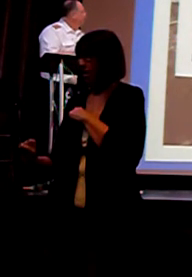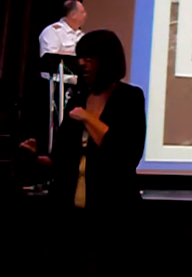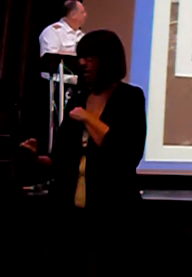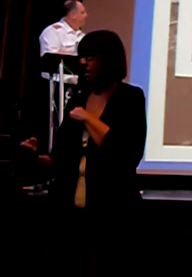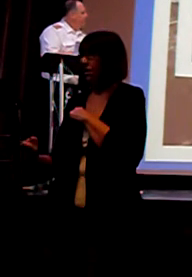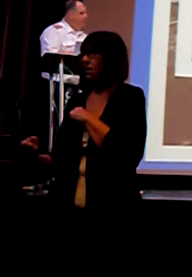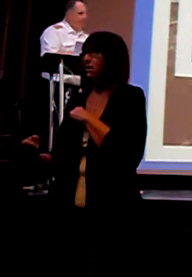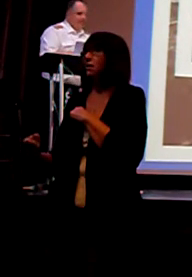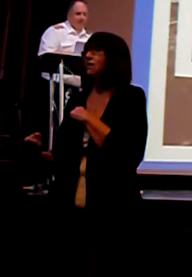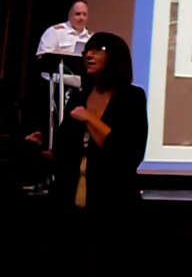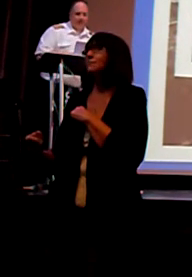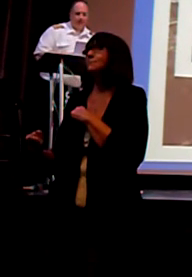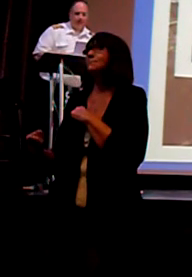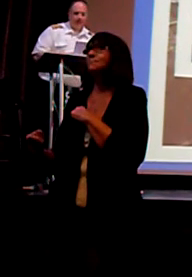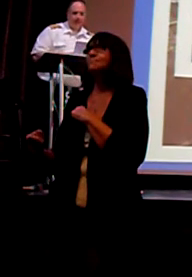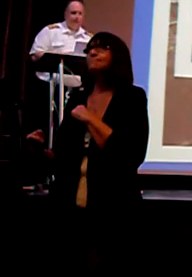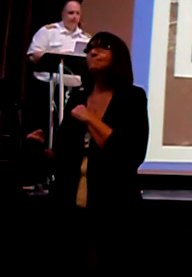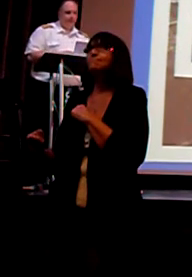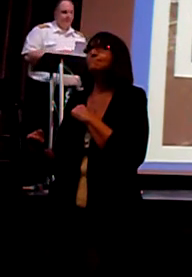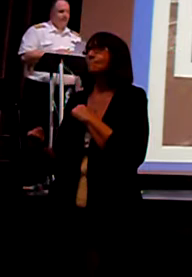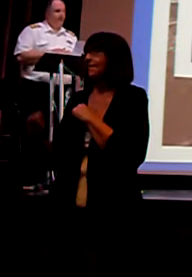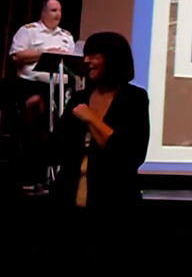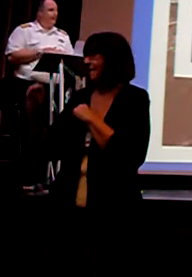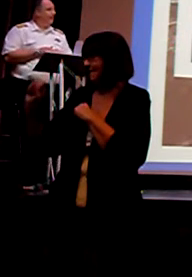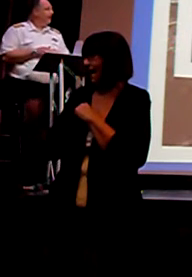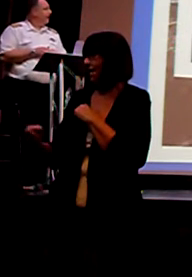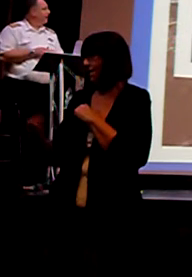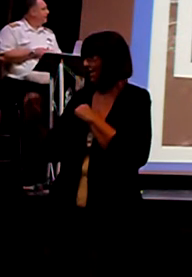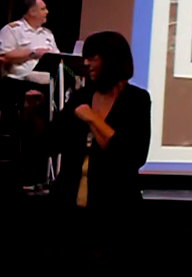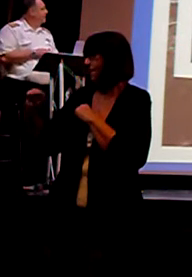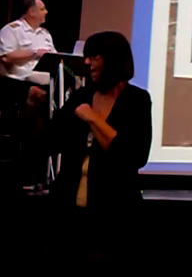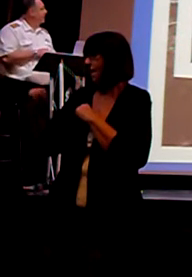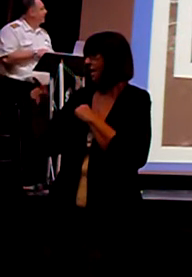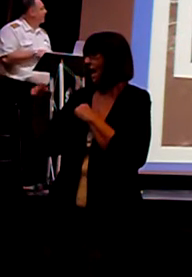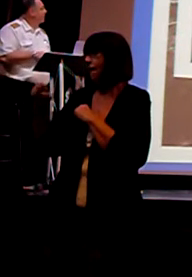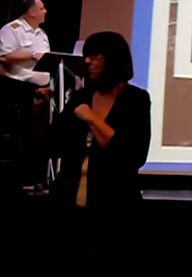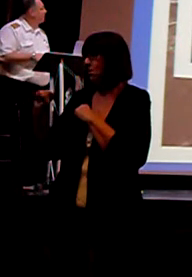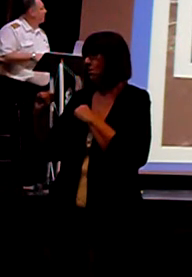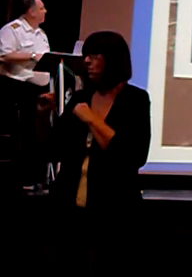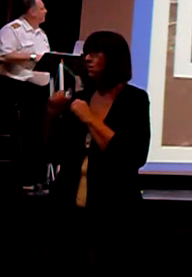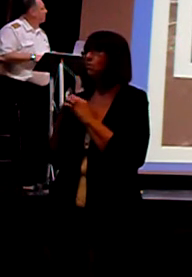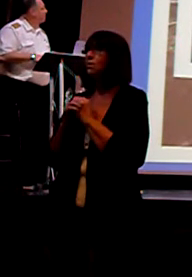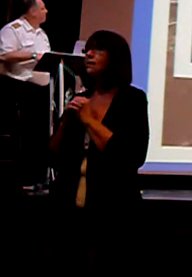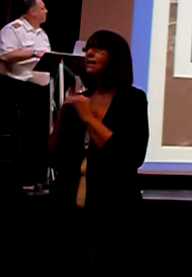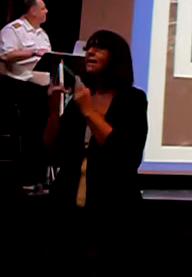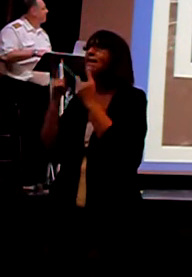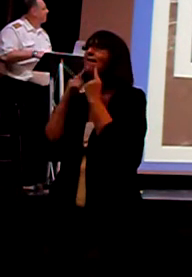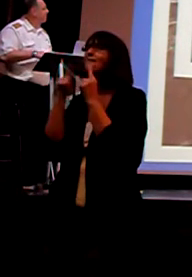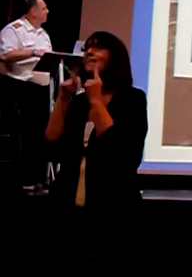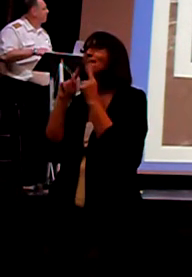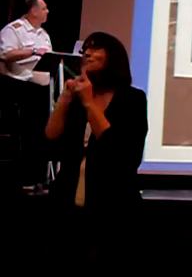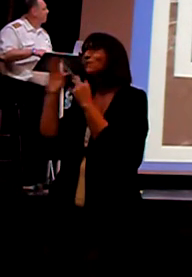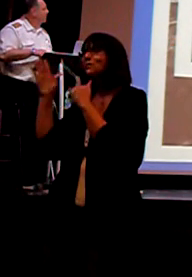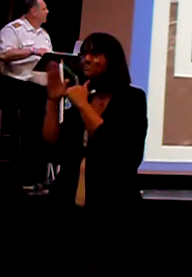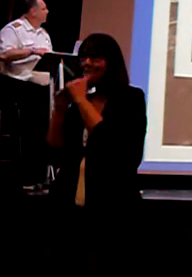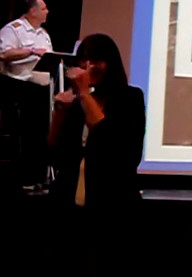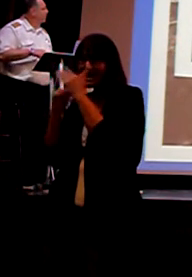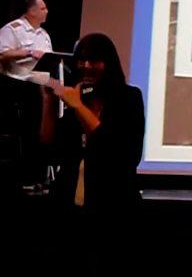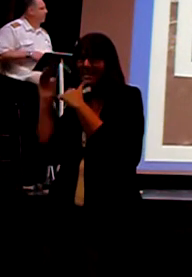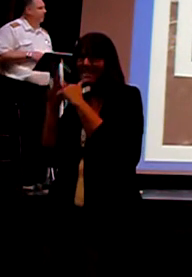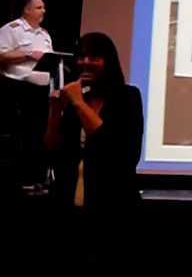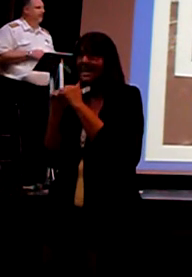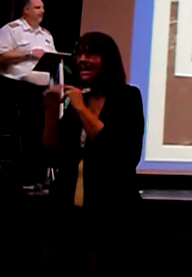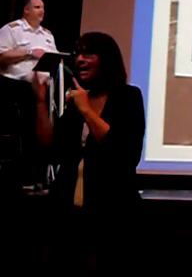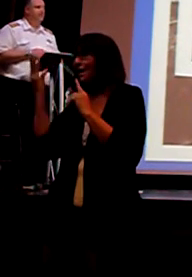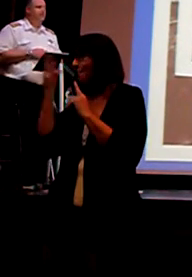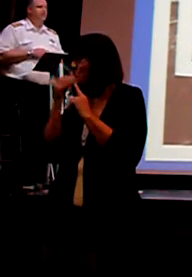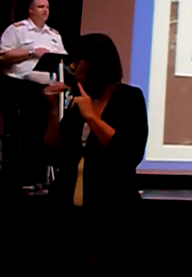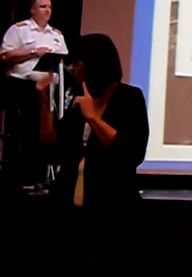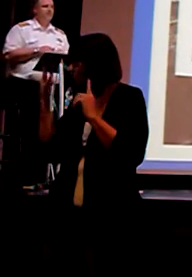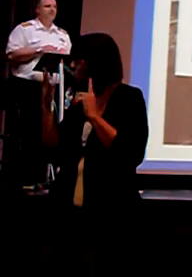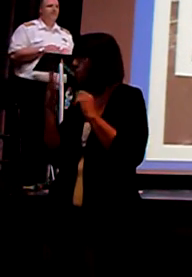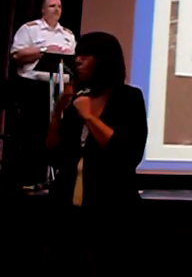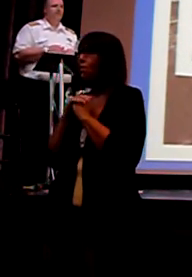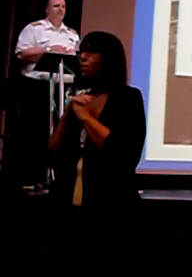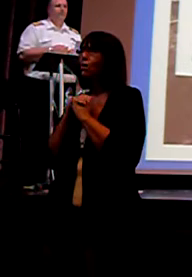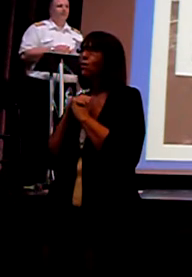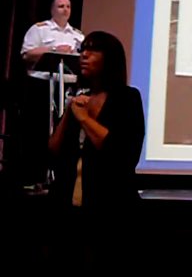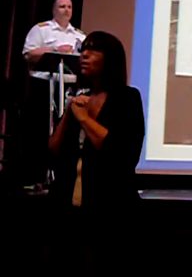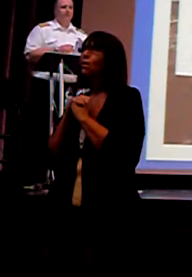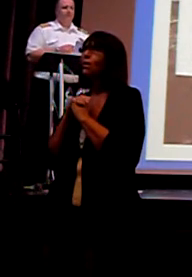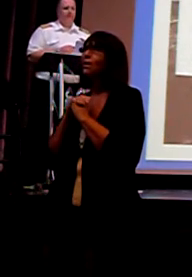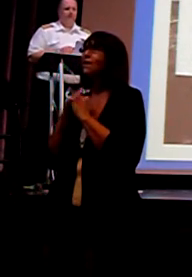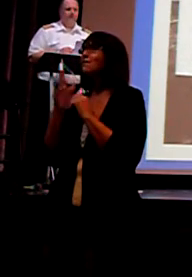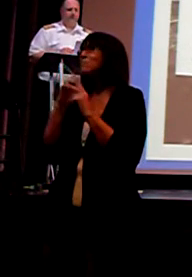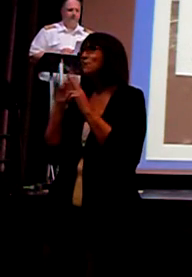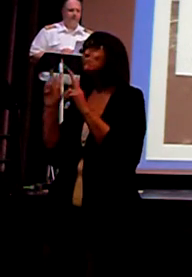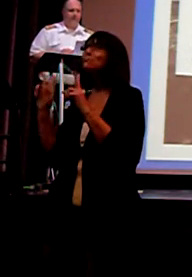of Naples, and famous for its building, a beautiful place, been a